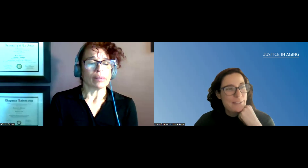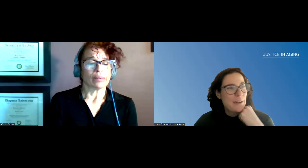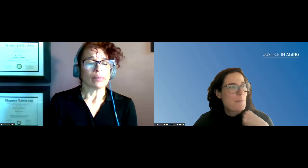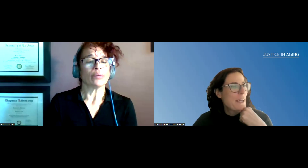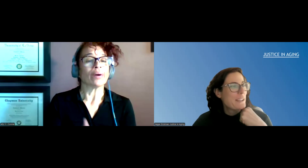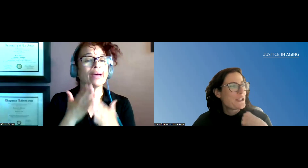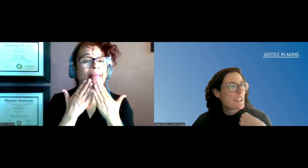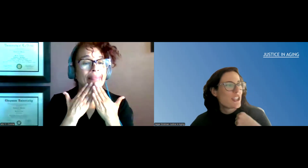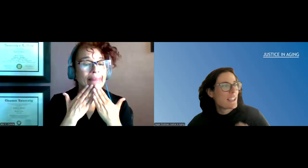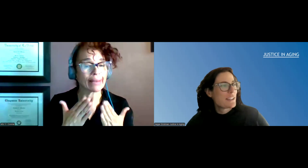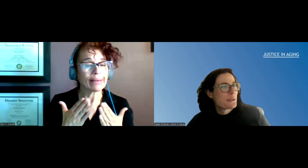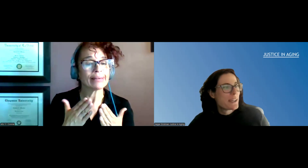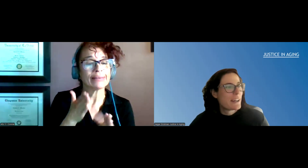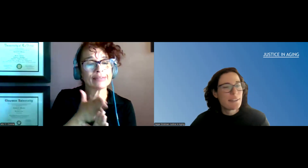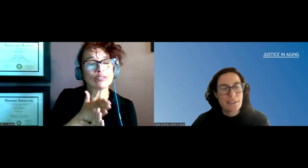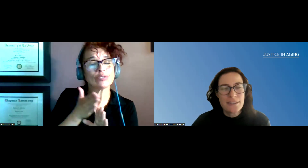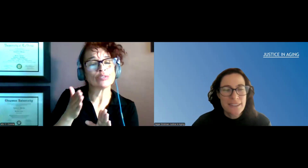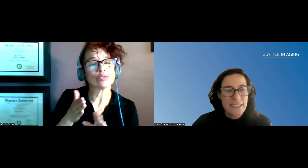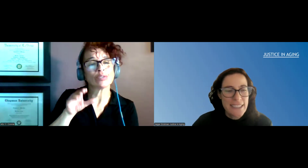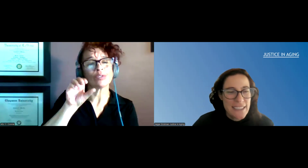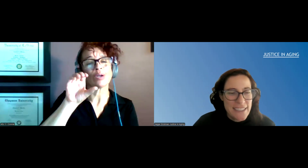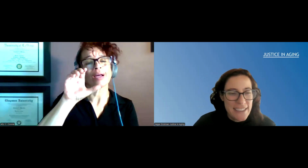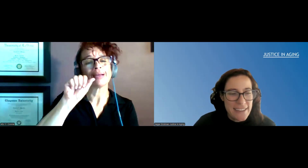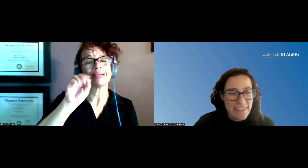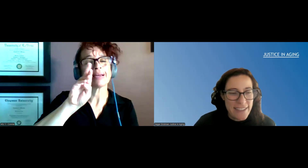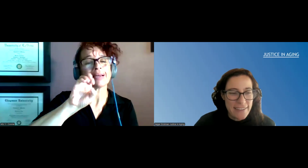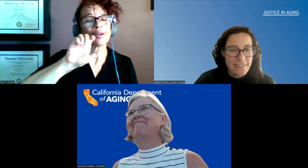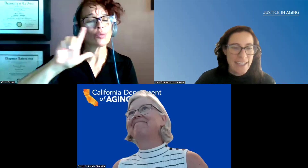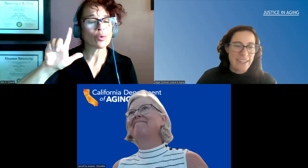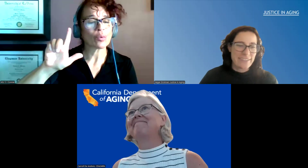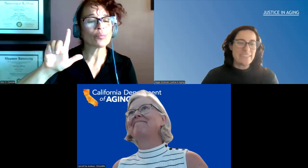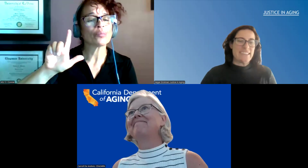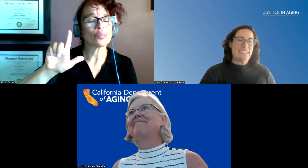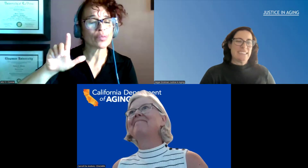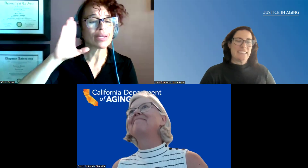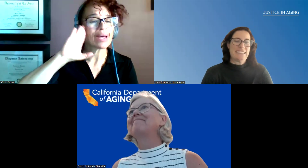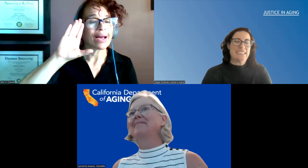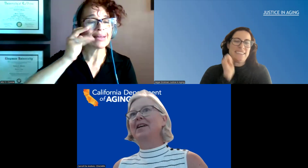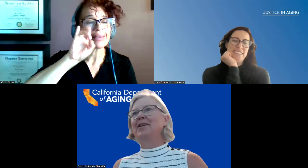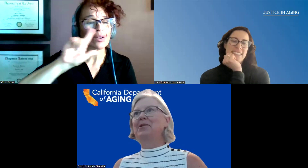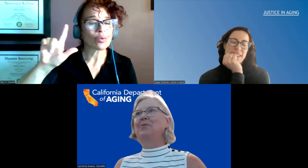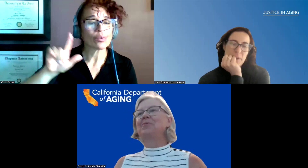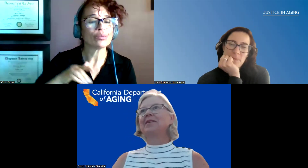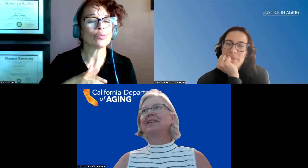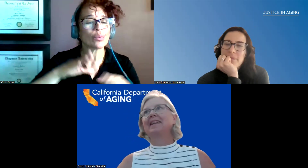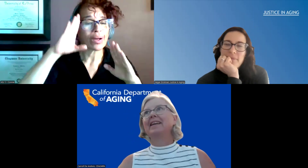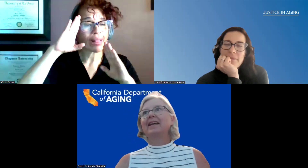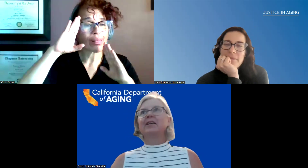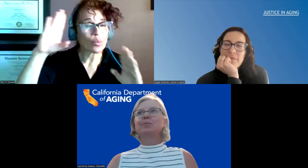thank you. I'm going to transition us to Carol right now. Hi, Carol.